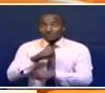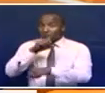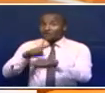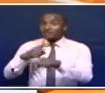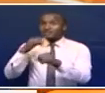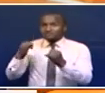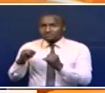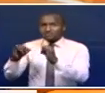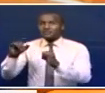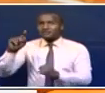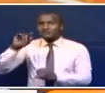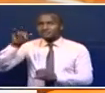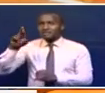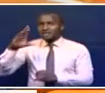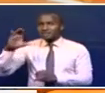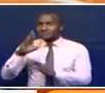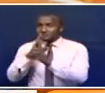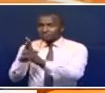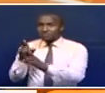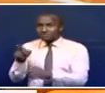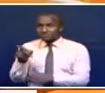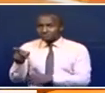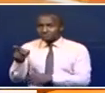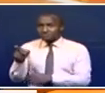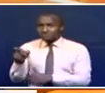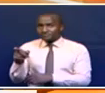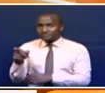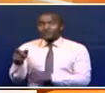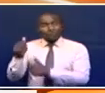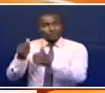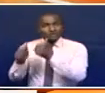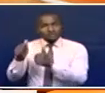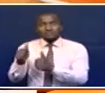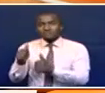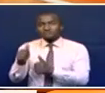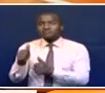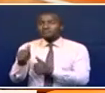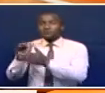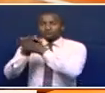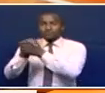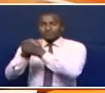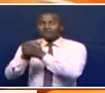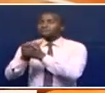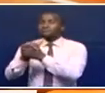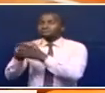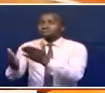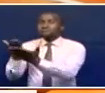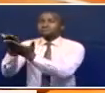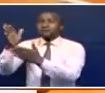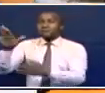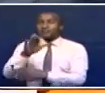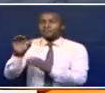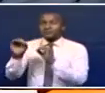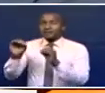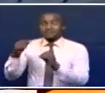the Truth, Justice and Reconciliation Report, which Jubilee are afraid of even presenting before Parliament. I